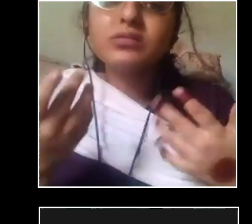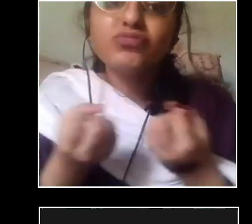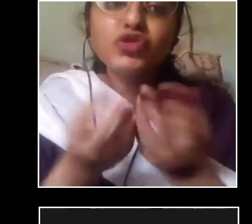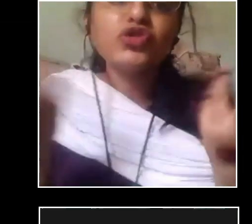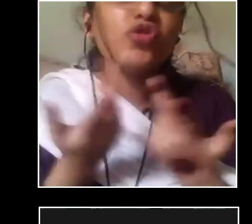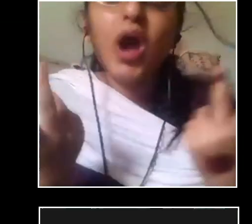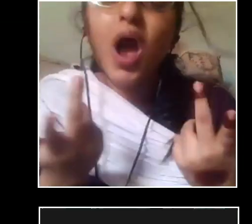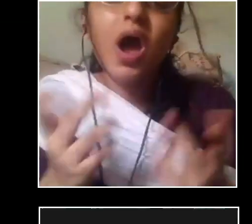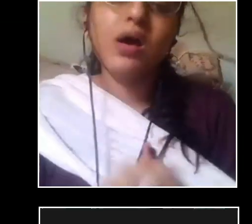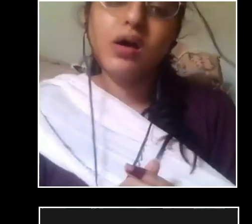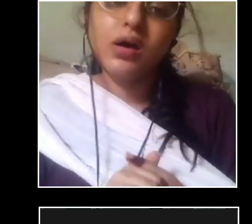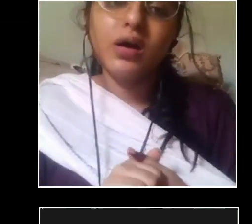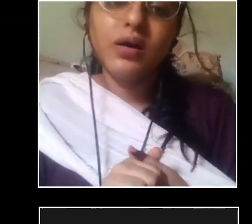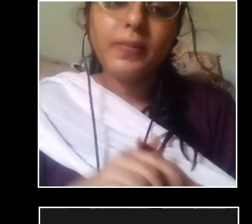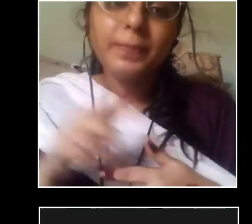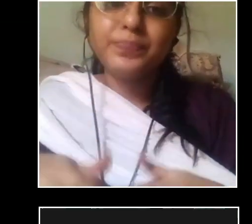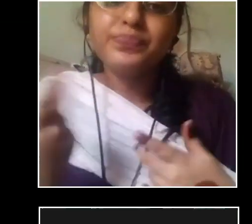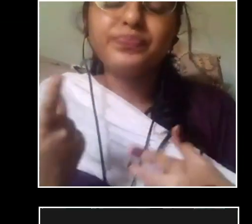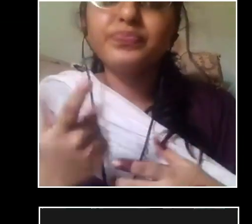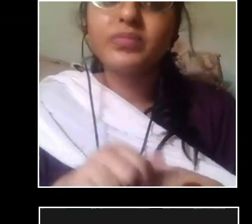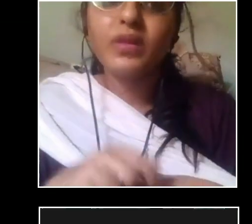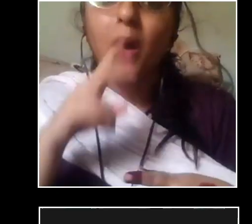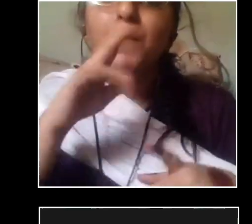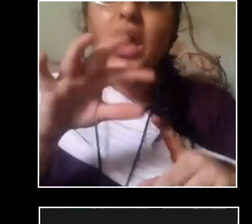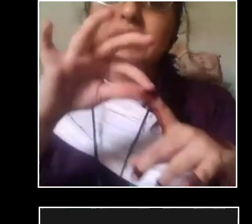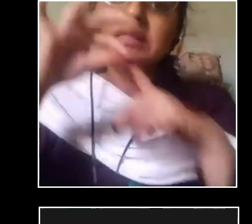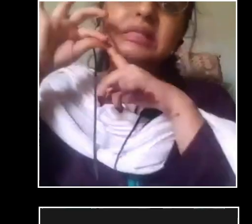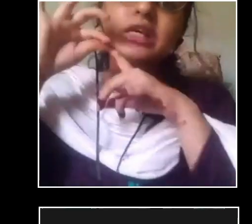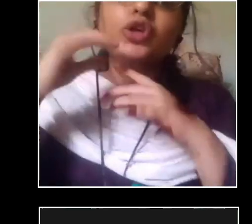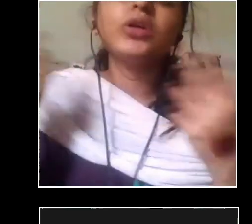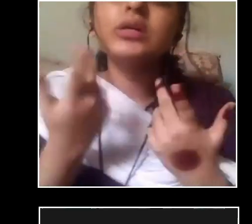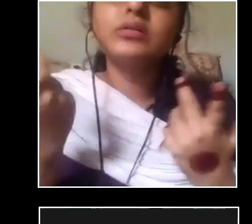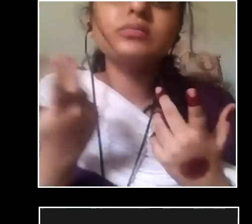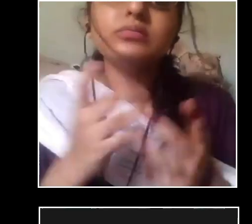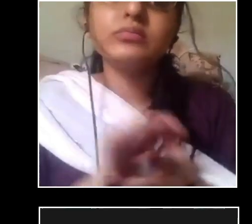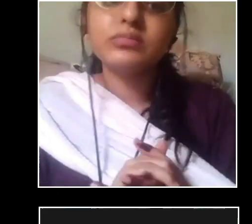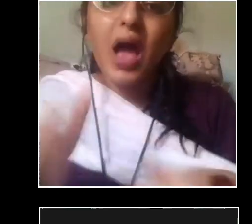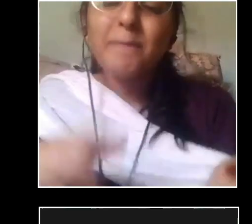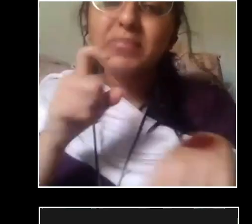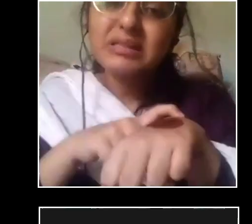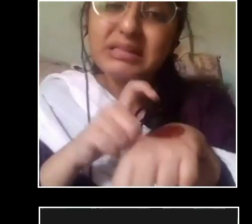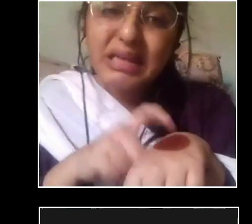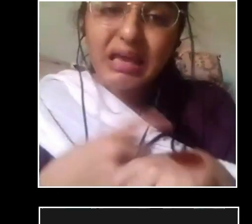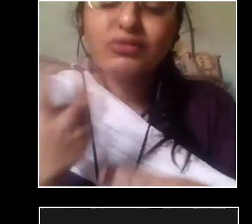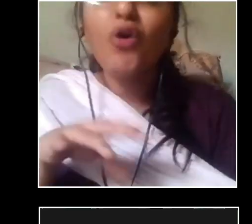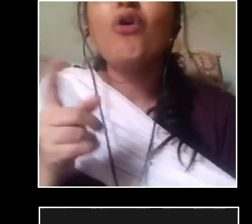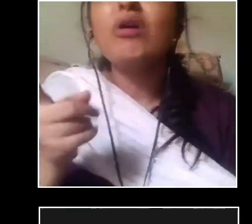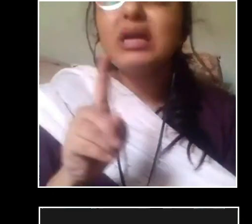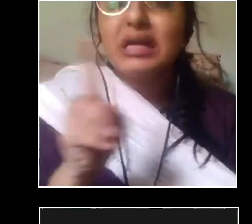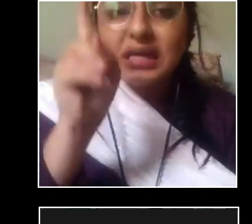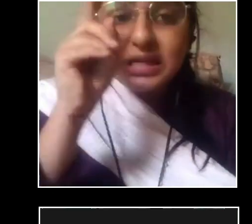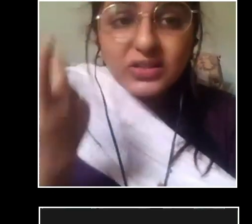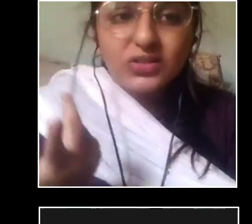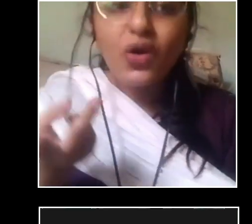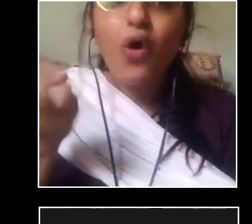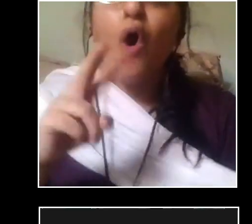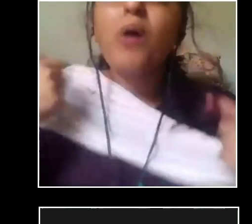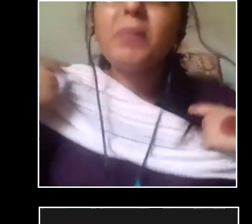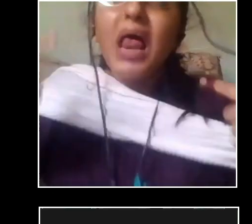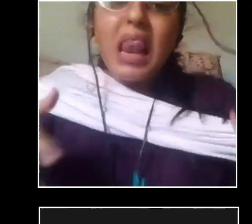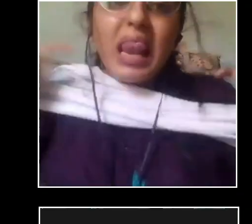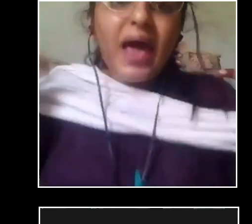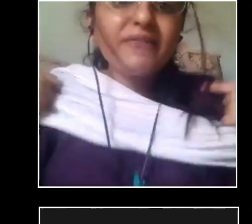which is on a very significant subject, considering the times and the age that we all are living in.